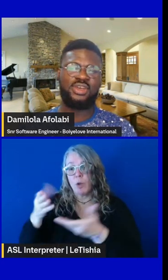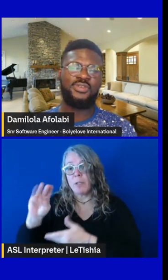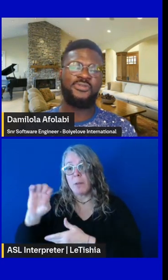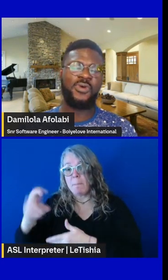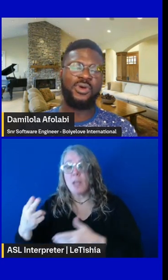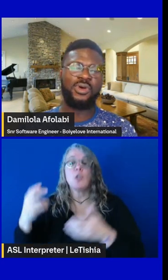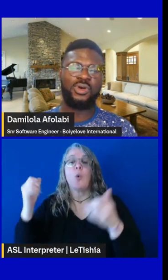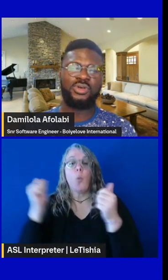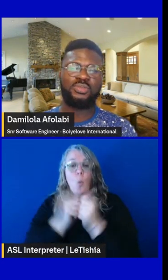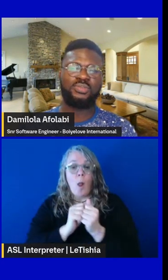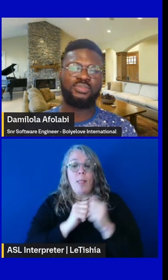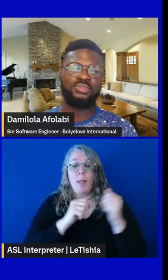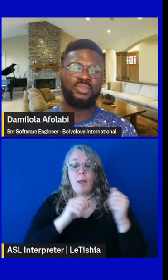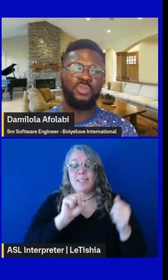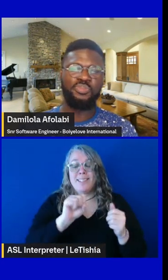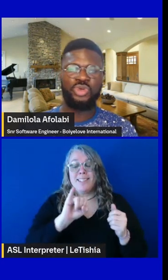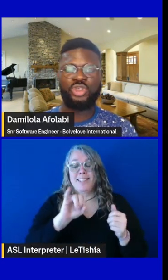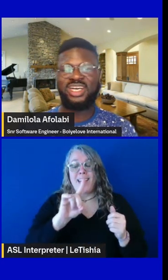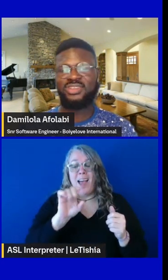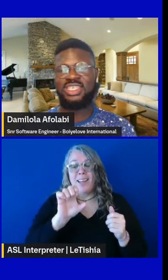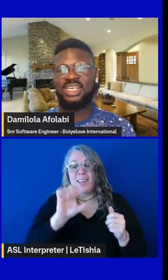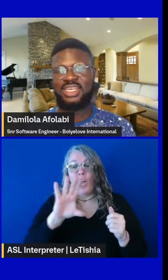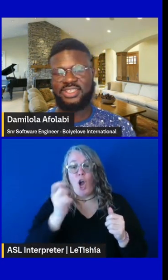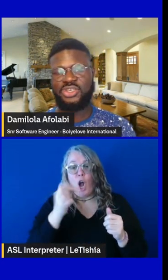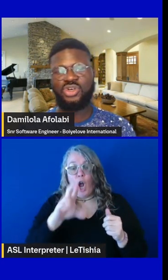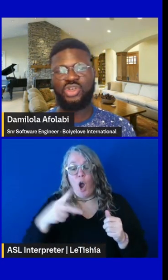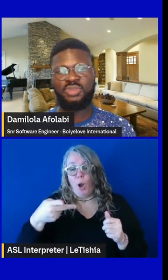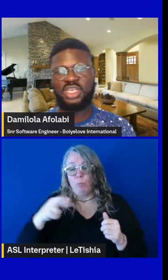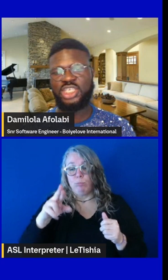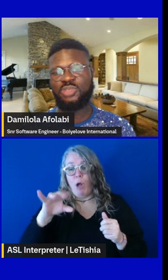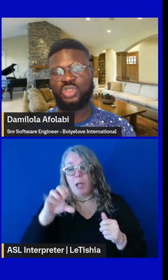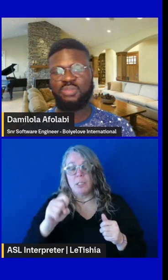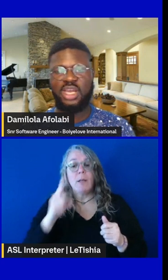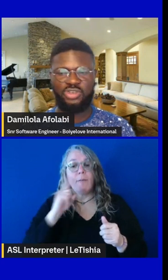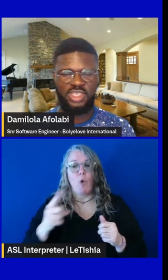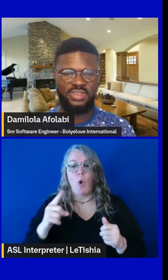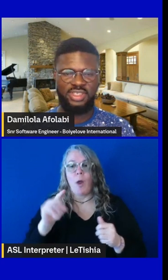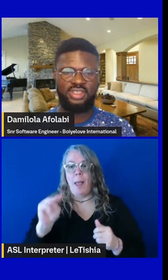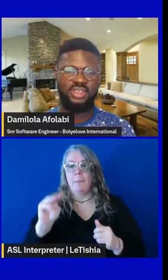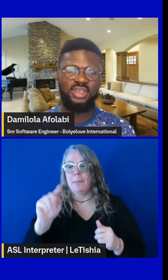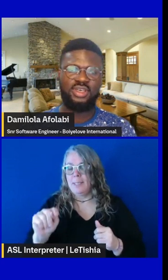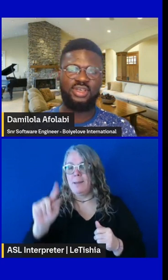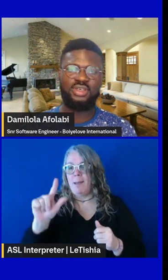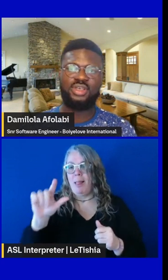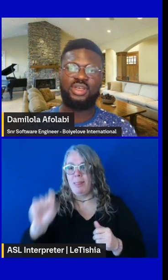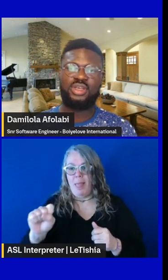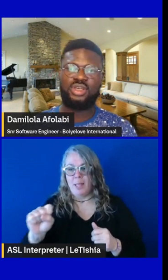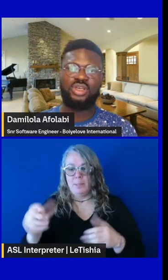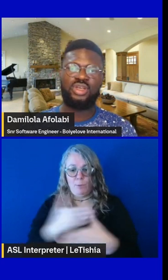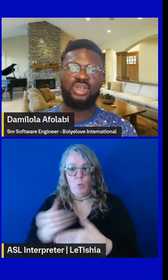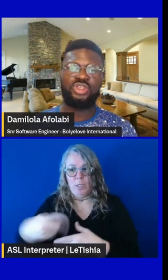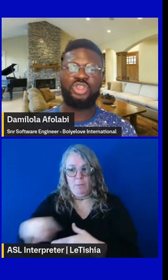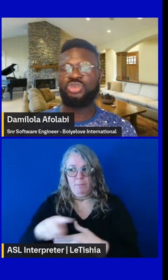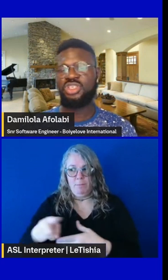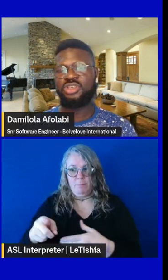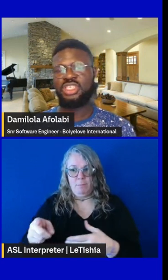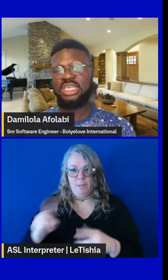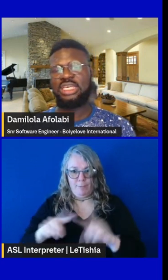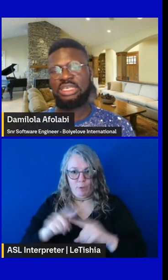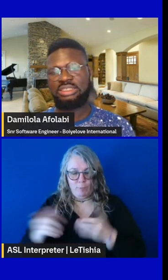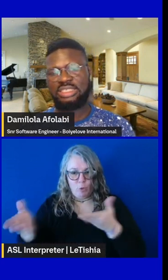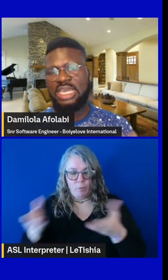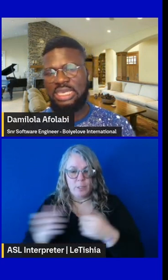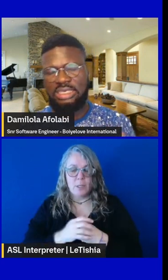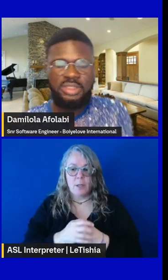proxies for mutual TLS secured communication between microservices. Due to a